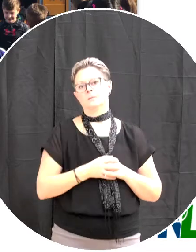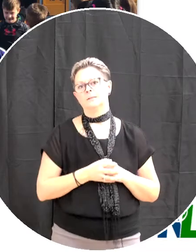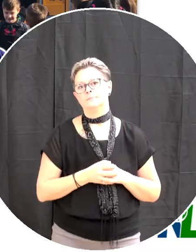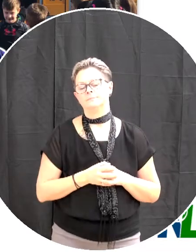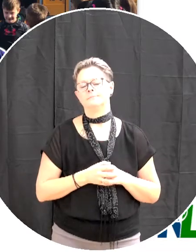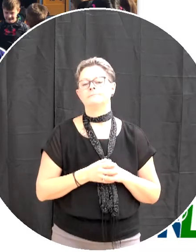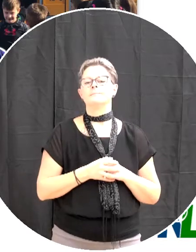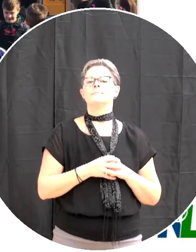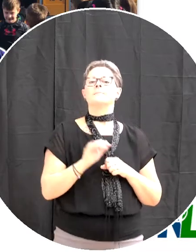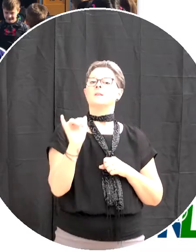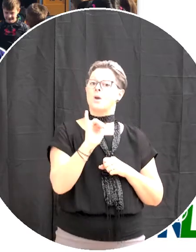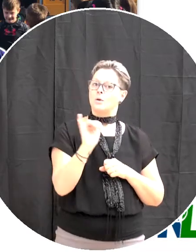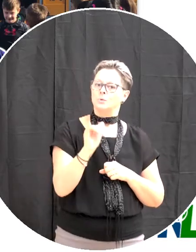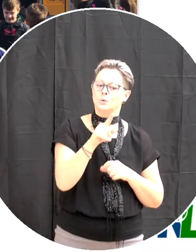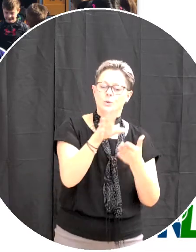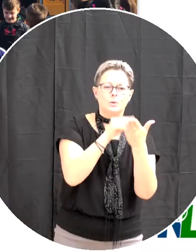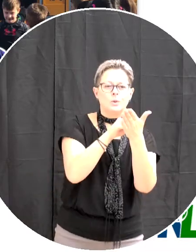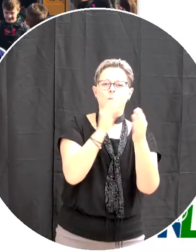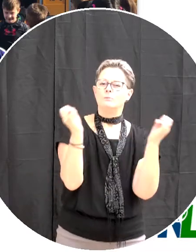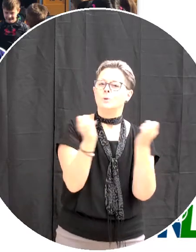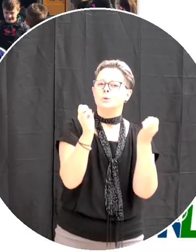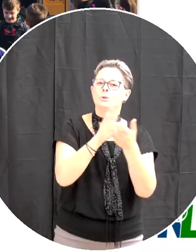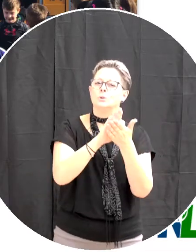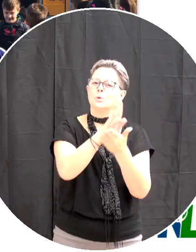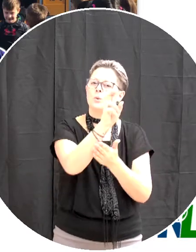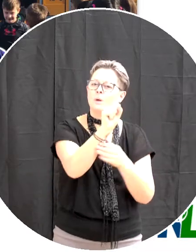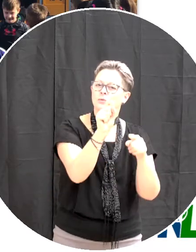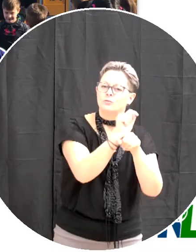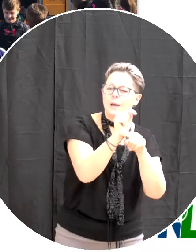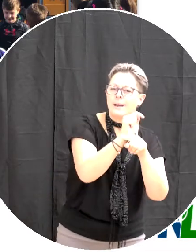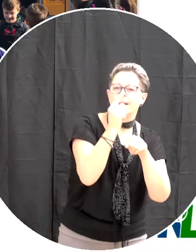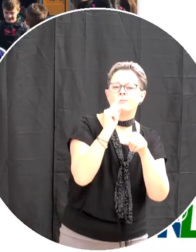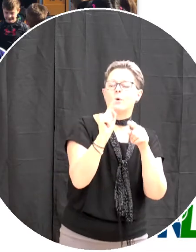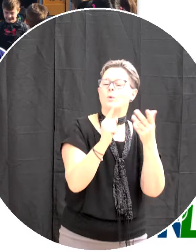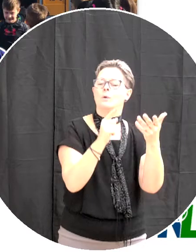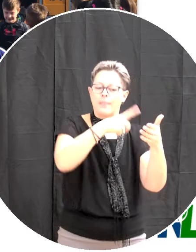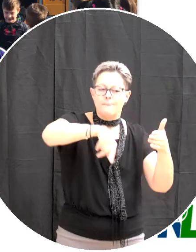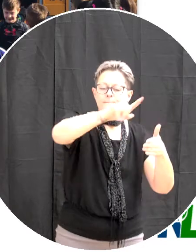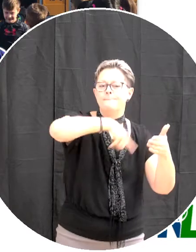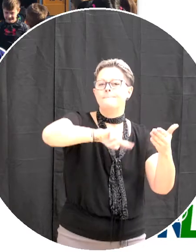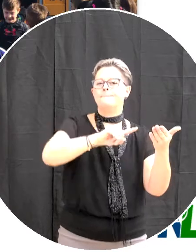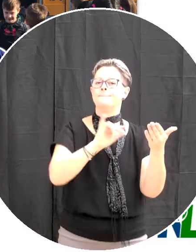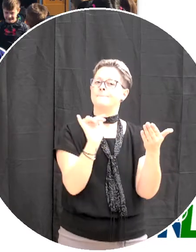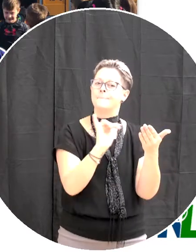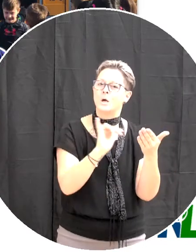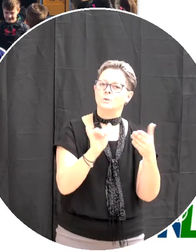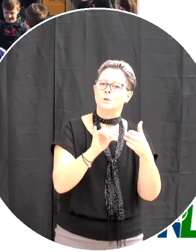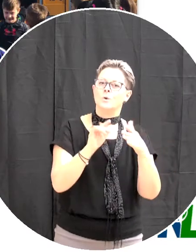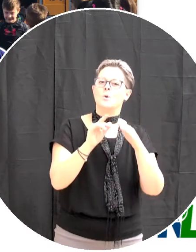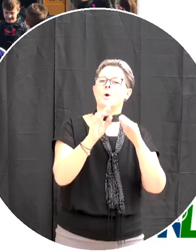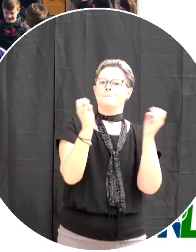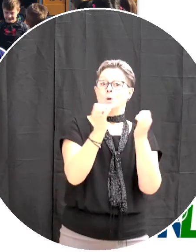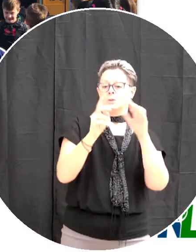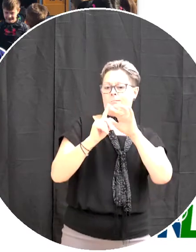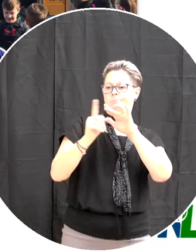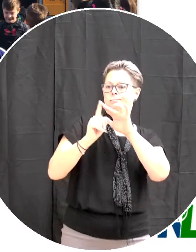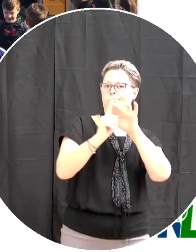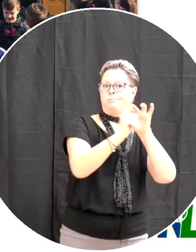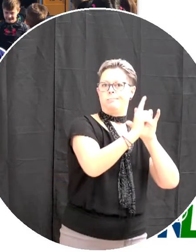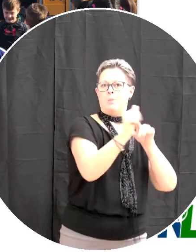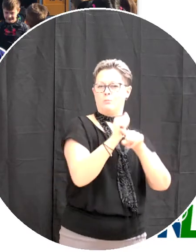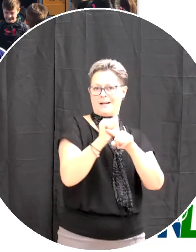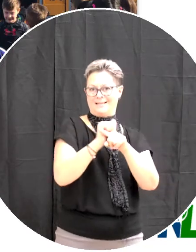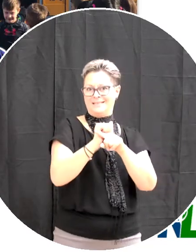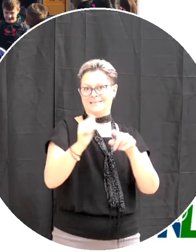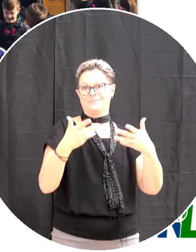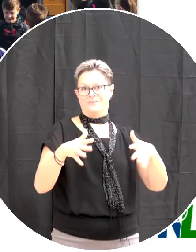Emergency school bus training to bus drivers, and we did the emergency evacuation drills with students